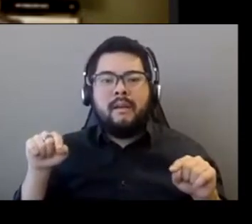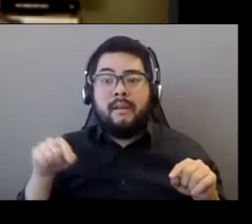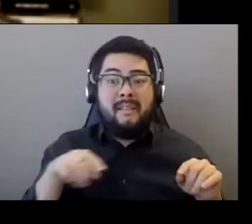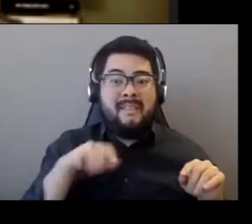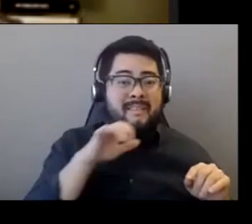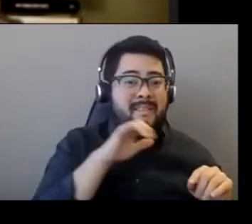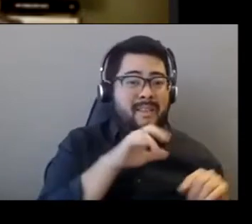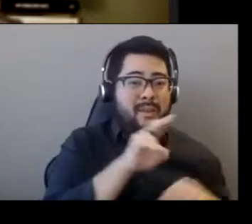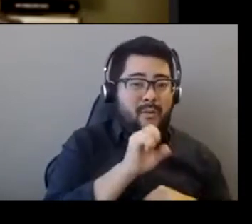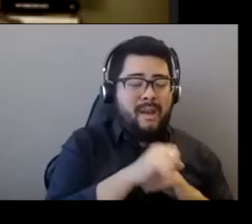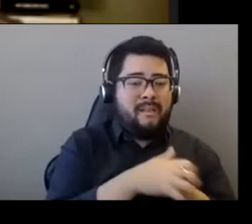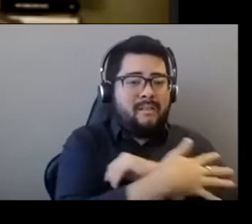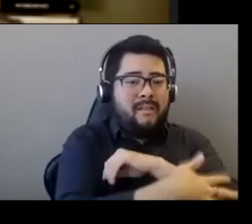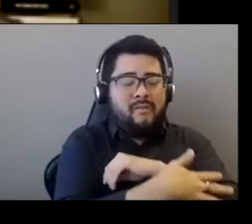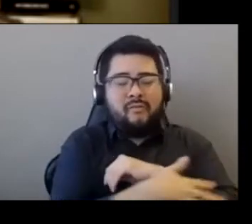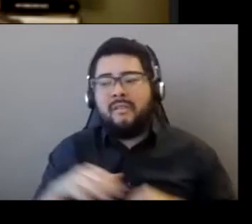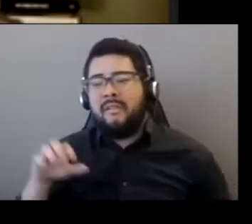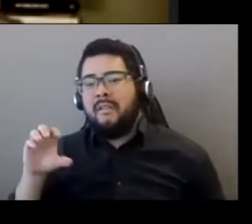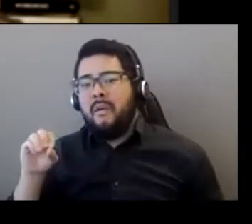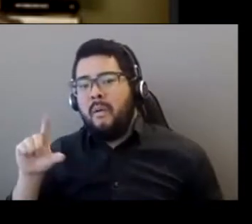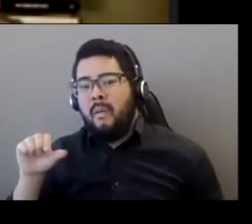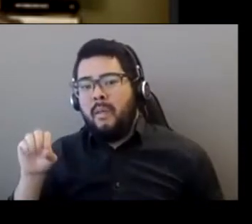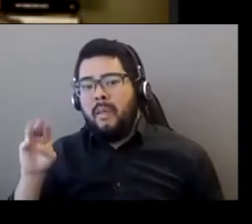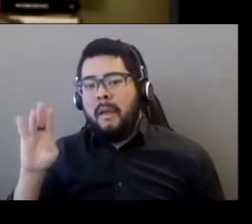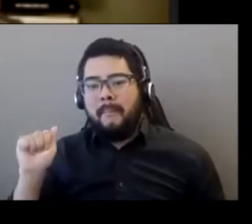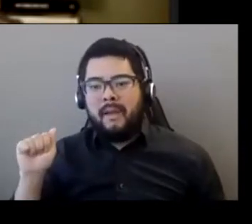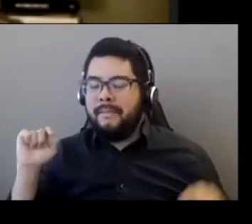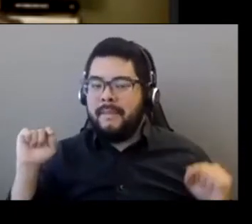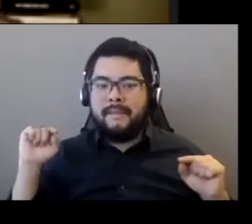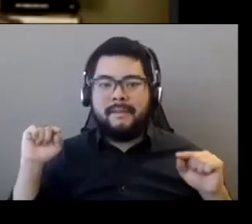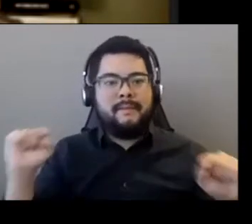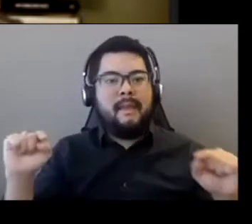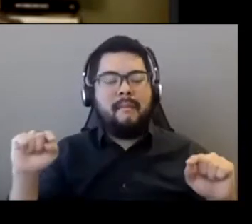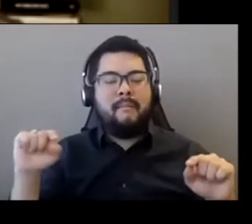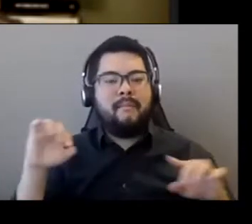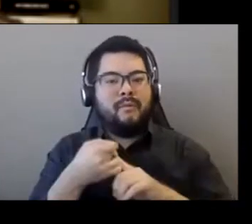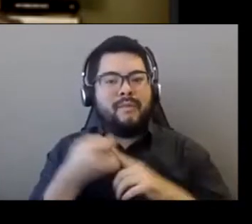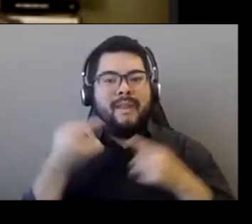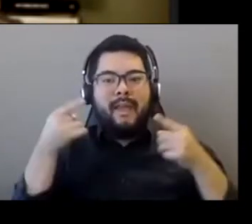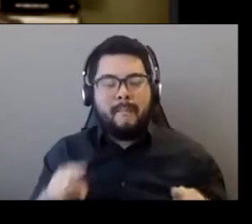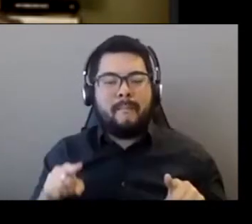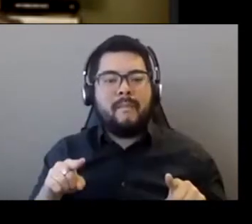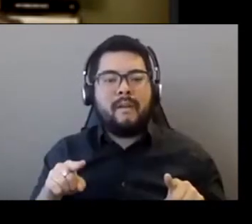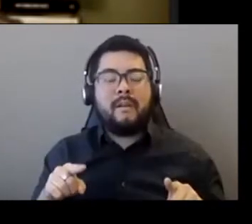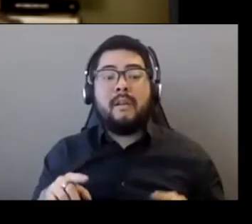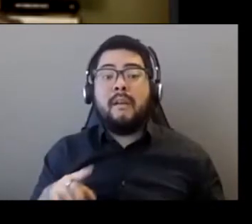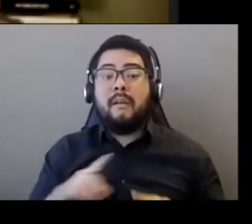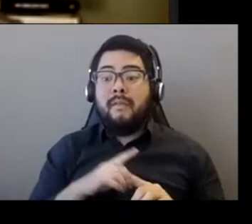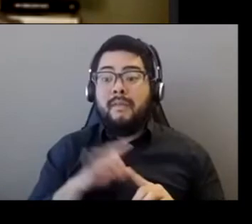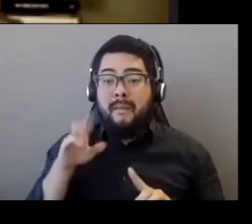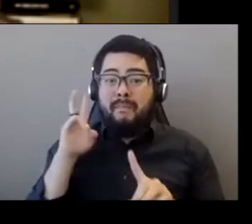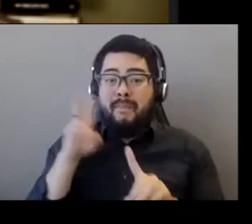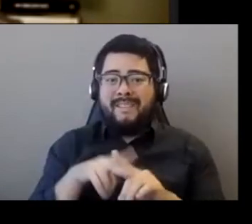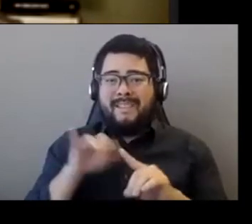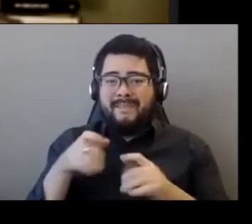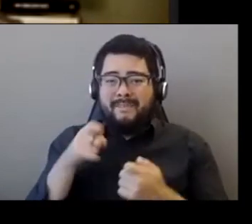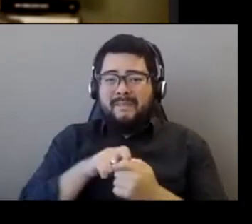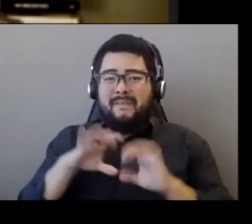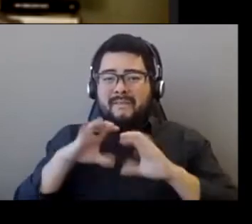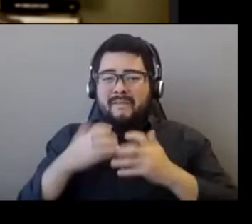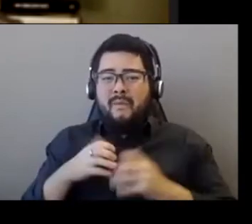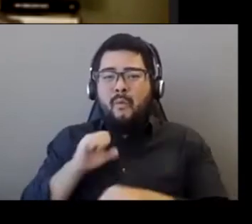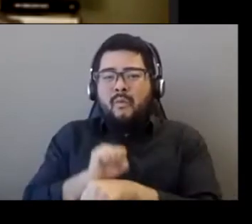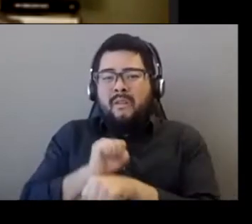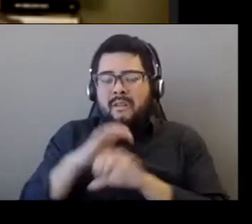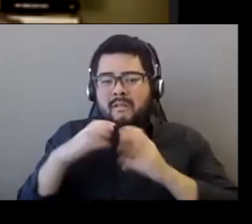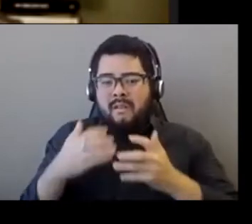vicious repressive apparatus that is class specific, you know. There's a big difference between the way in which different